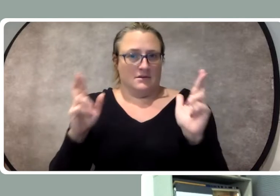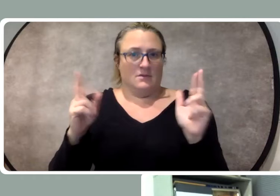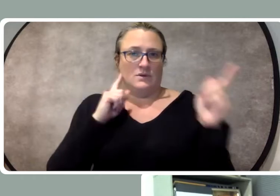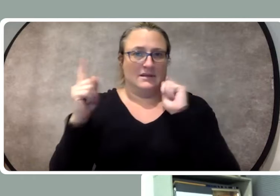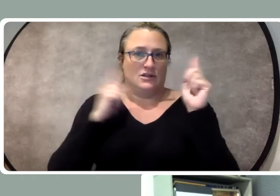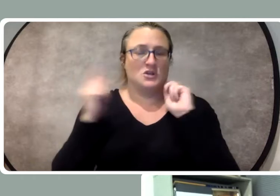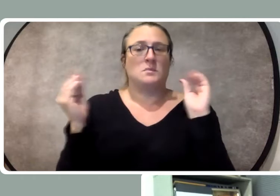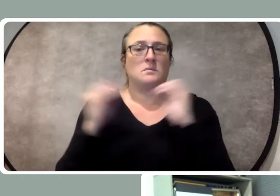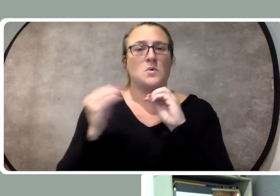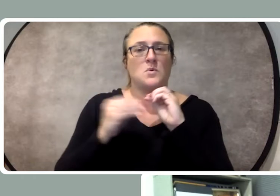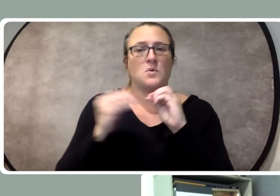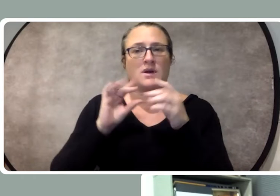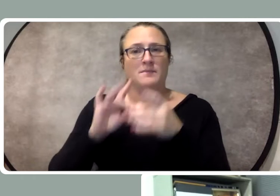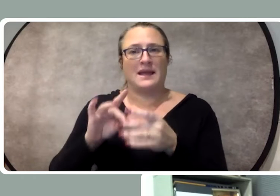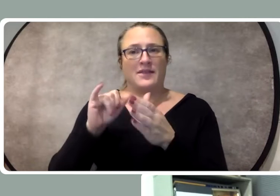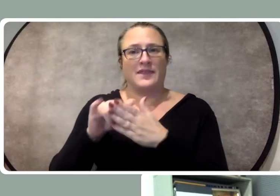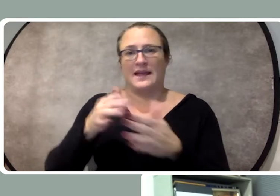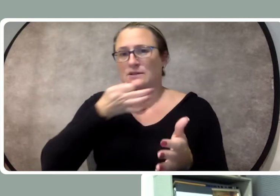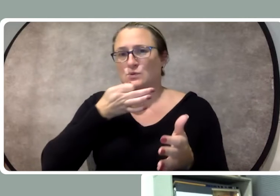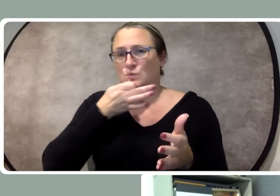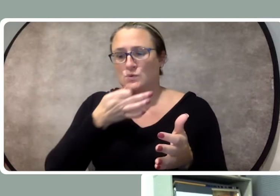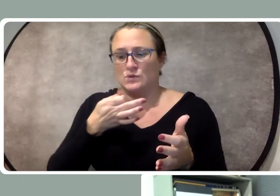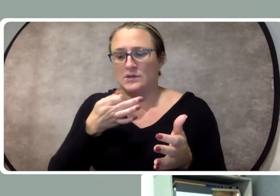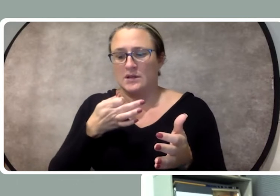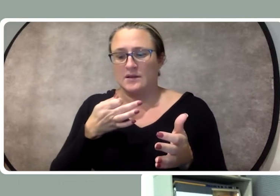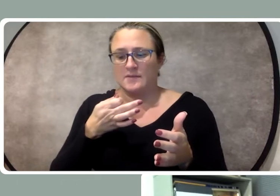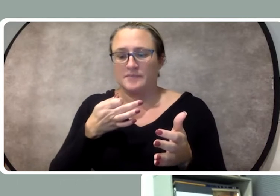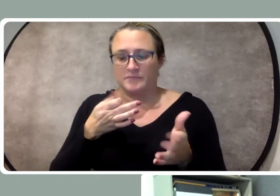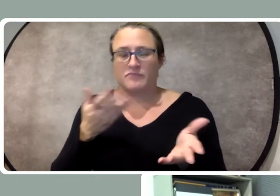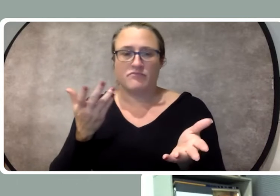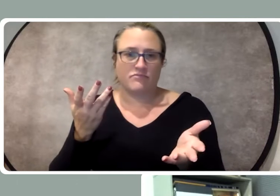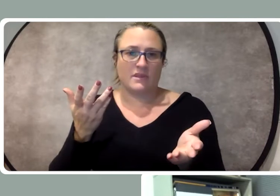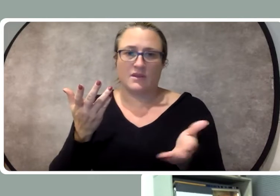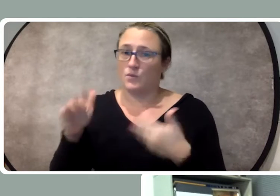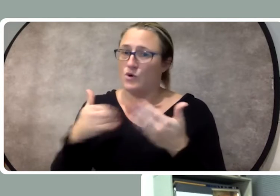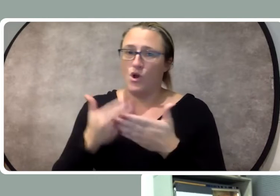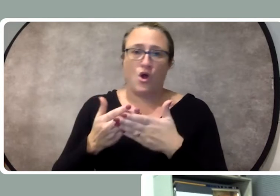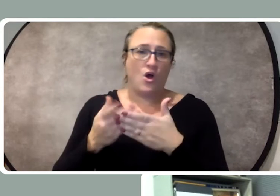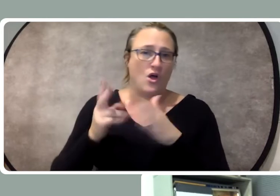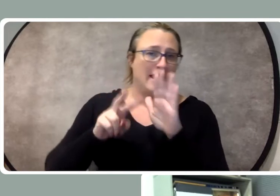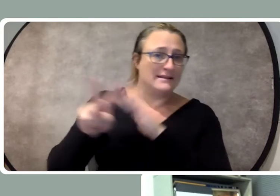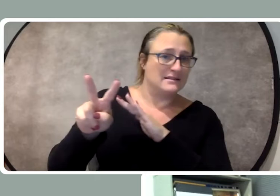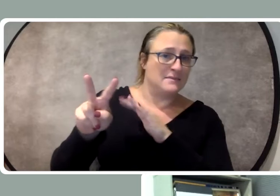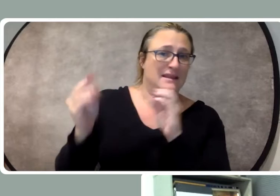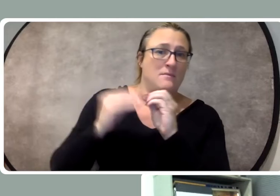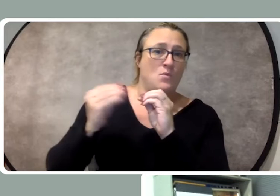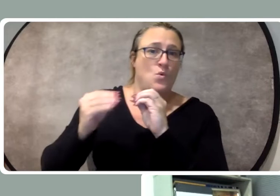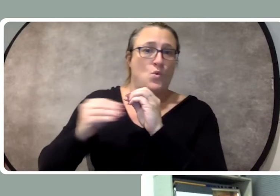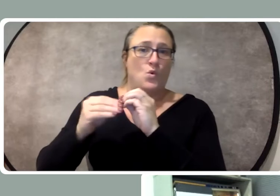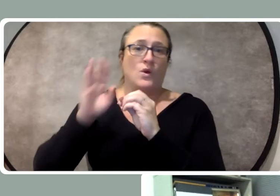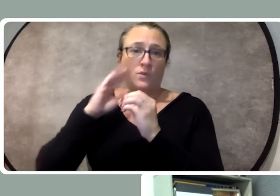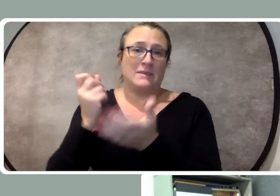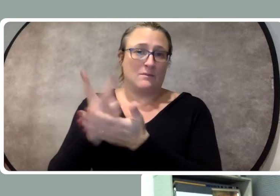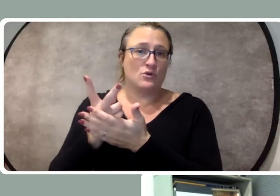more and more about them in the near future. And we're all anticipating that more of them are going to be